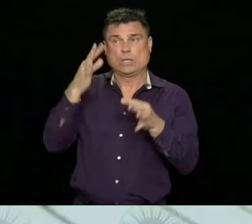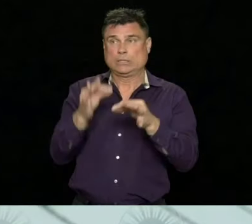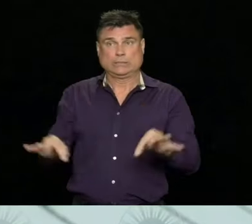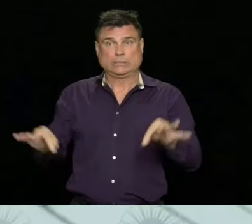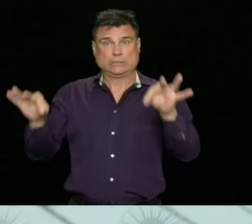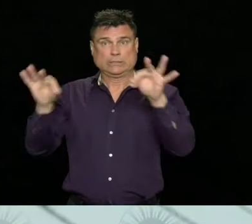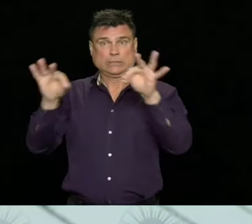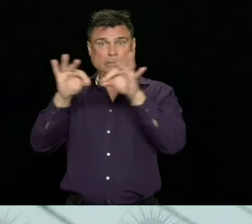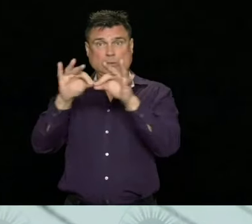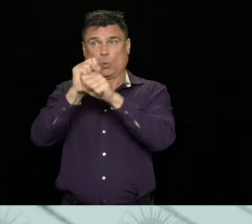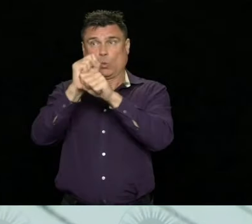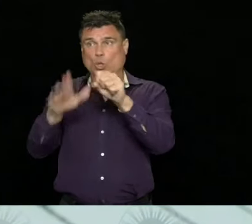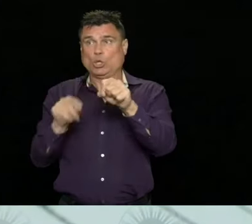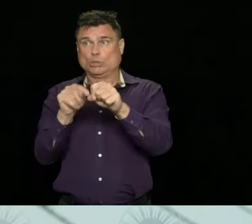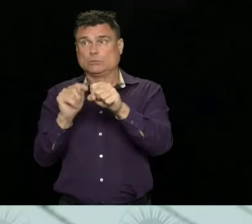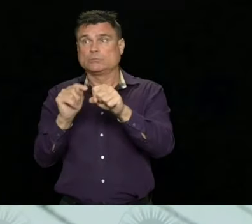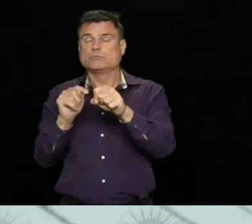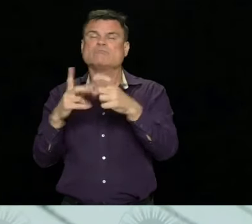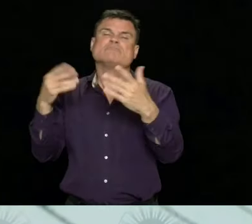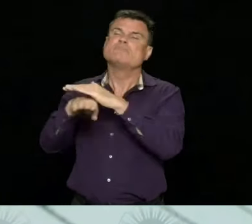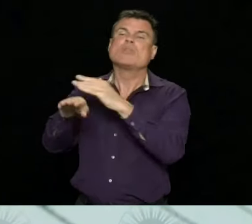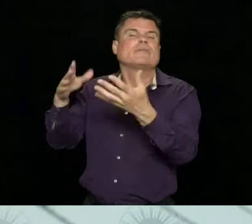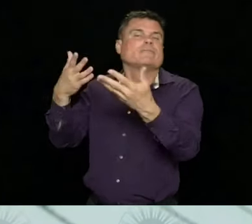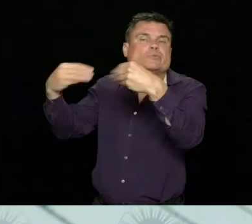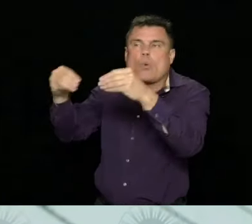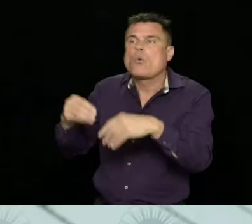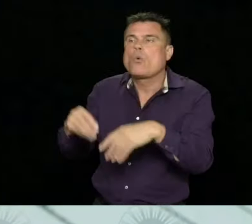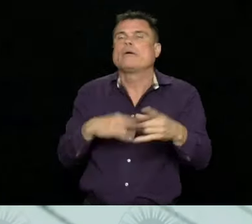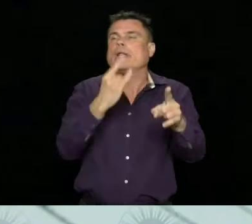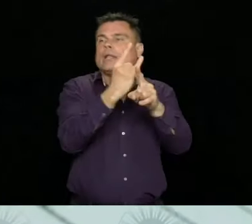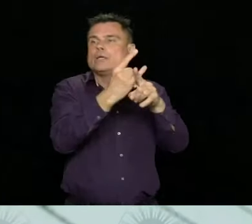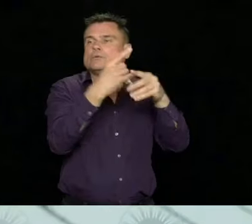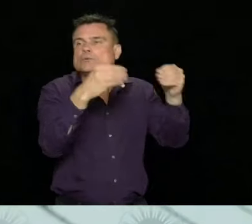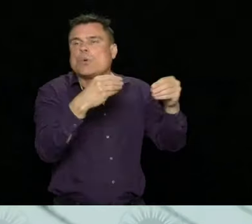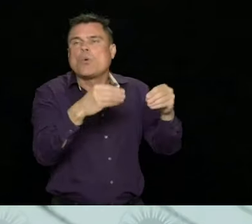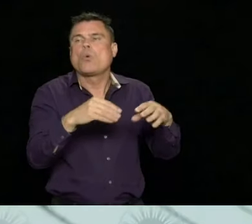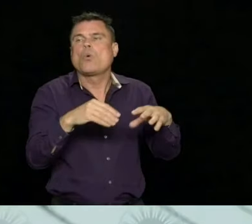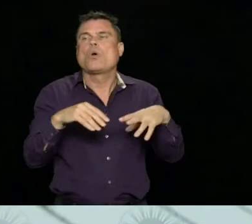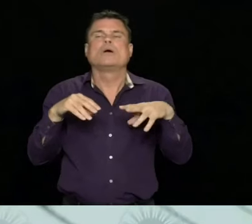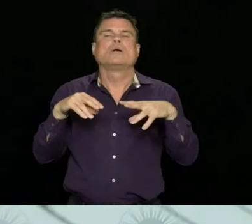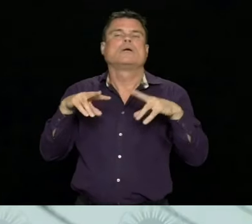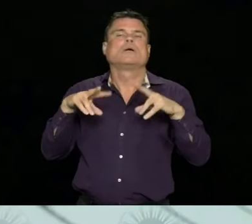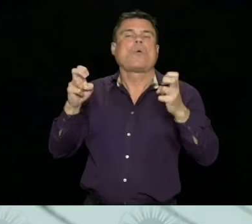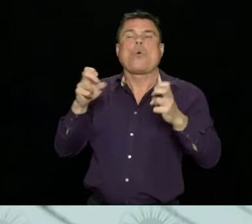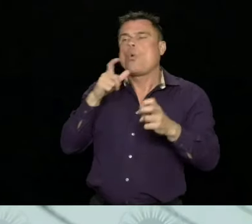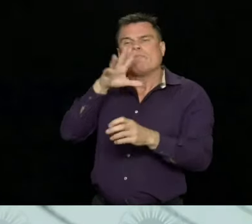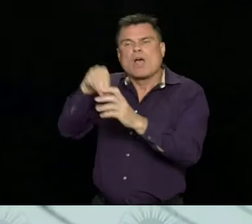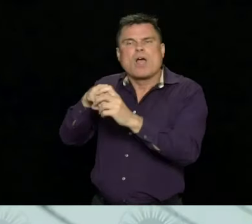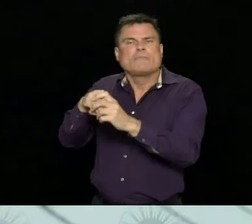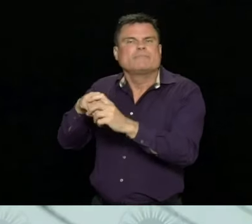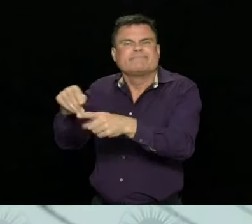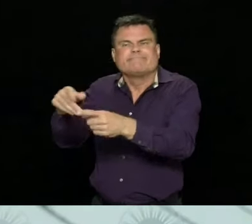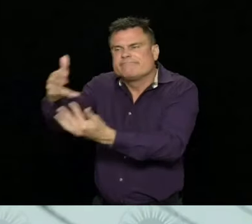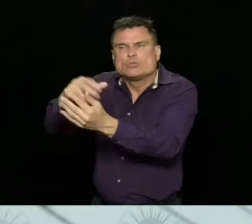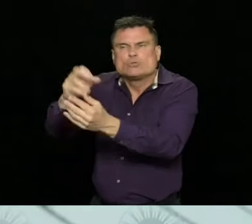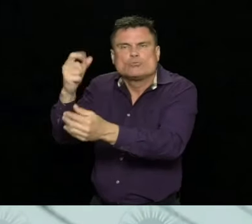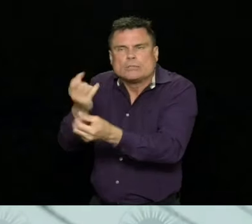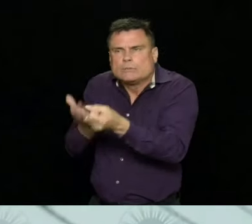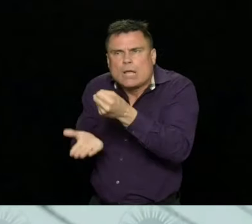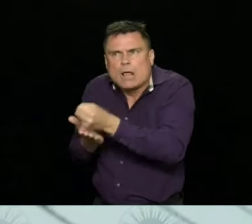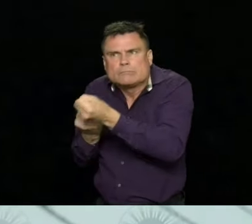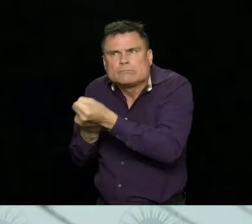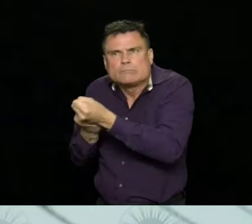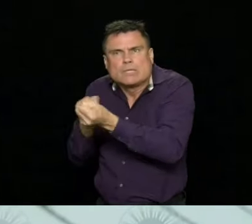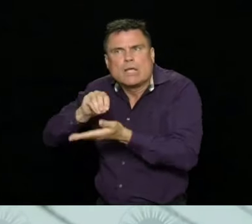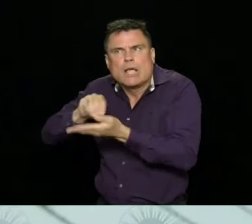or peer support harm reduction workers aren't included. Do you have any plans to, or are you planning to advocate for the inclusion